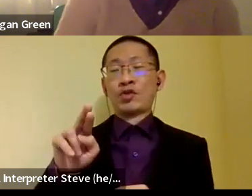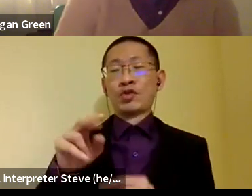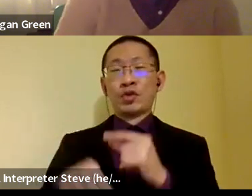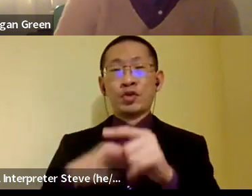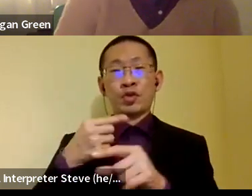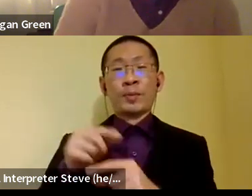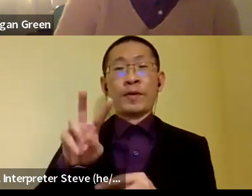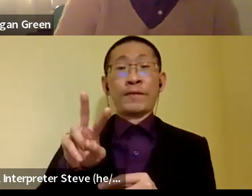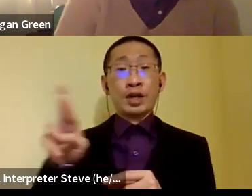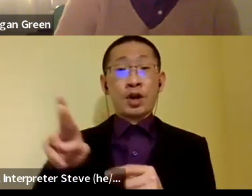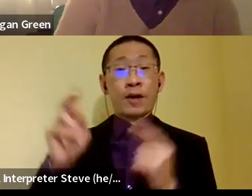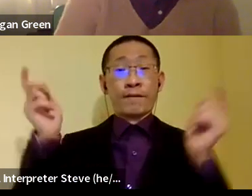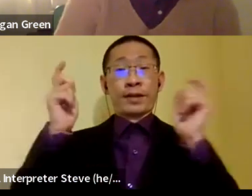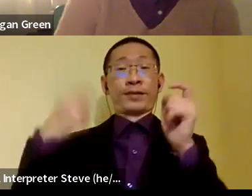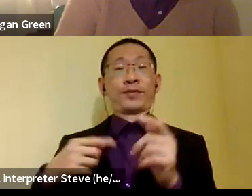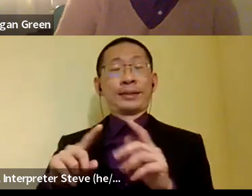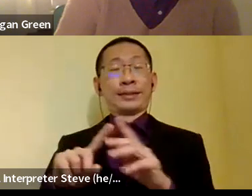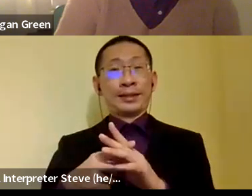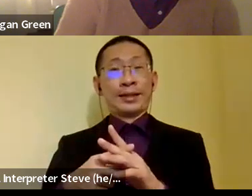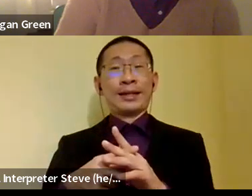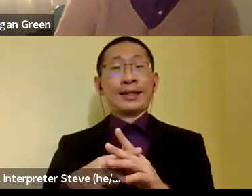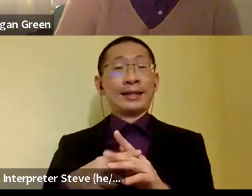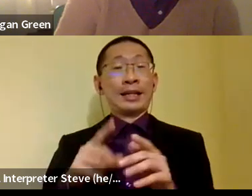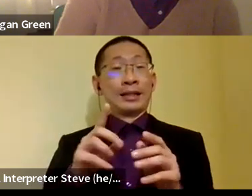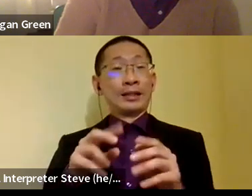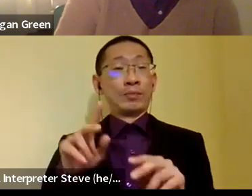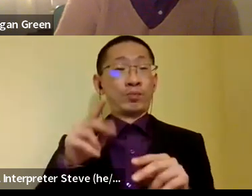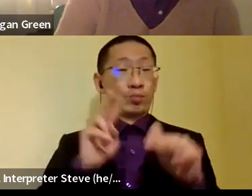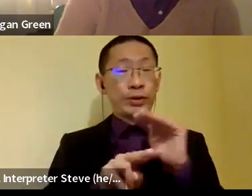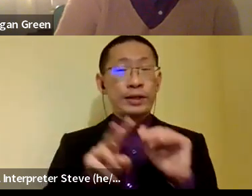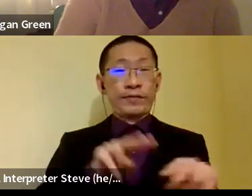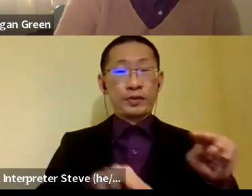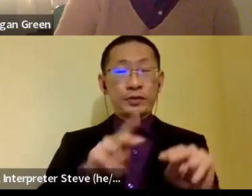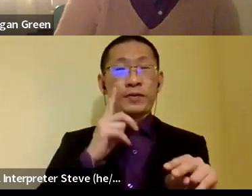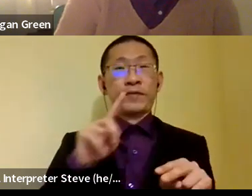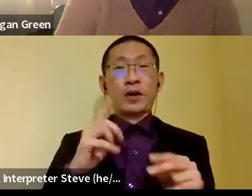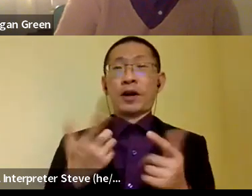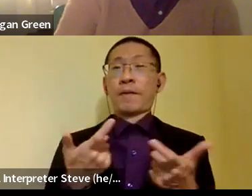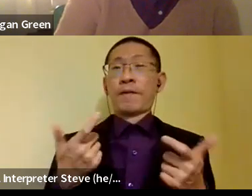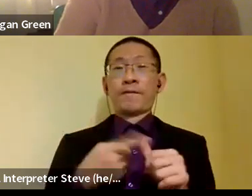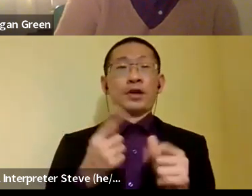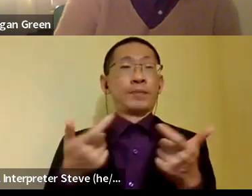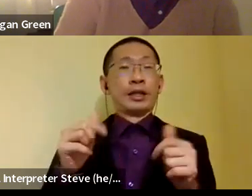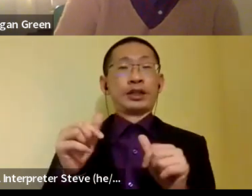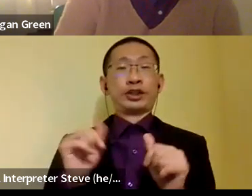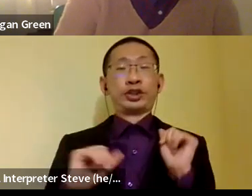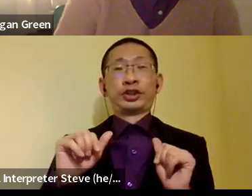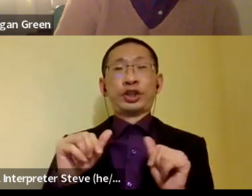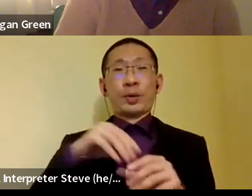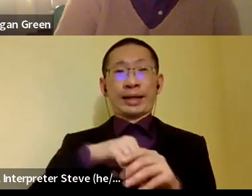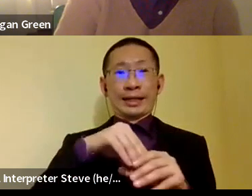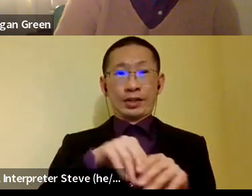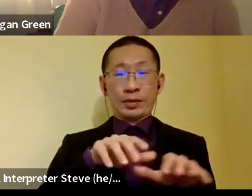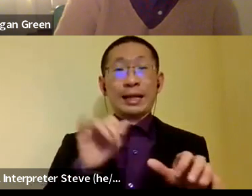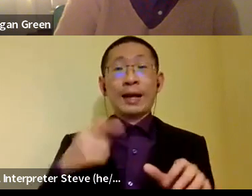the same week that we started previews for our very first big show indoors, which was, you know, if I weren't responsible